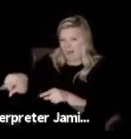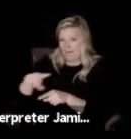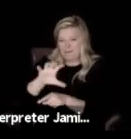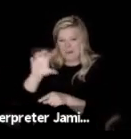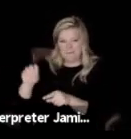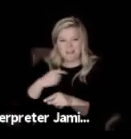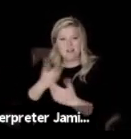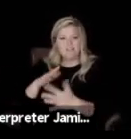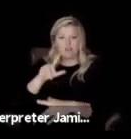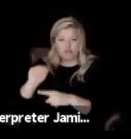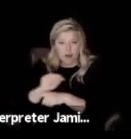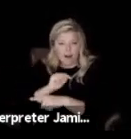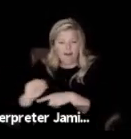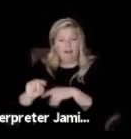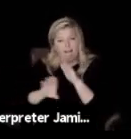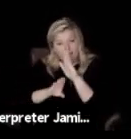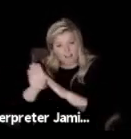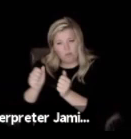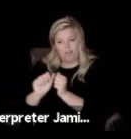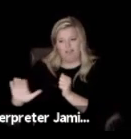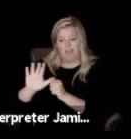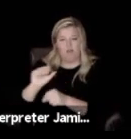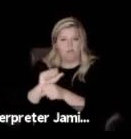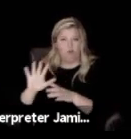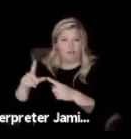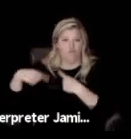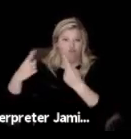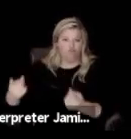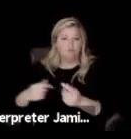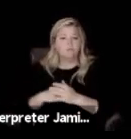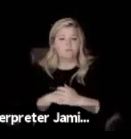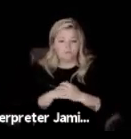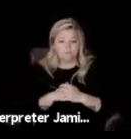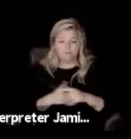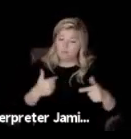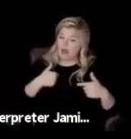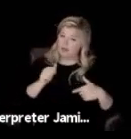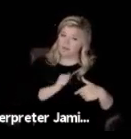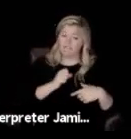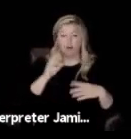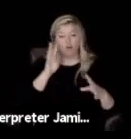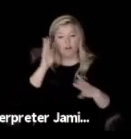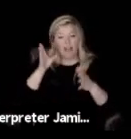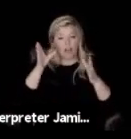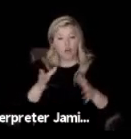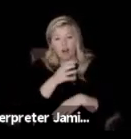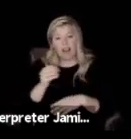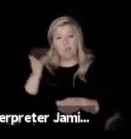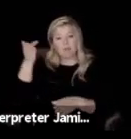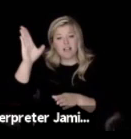some training and development with their employees already. I am a creator and presenter of